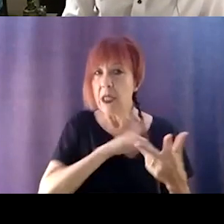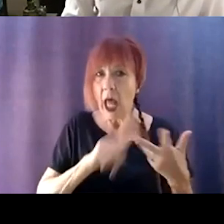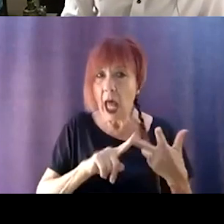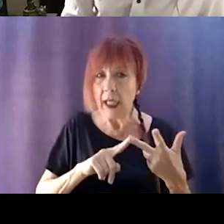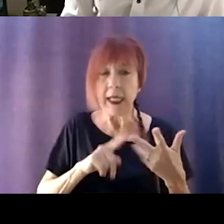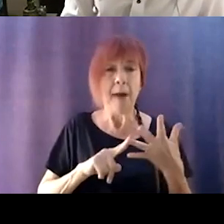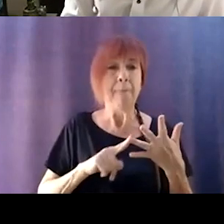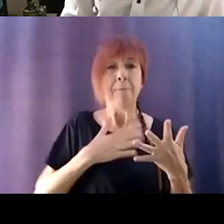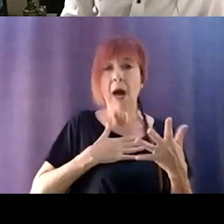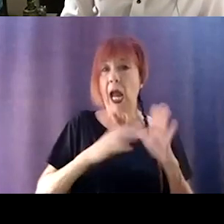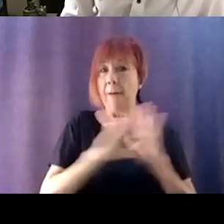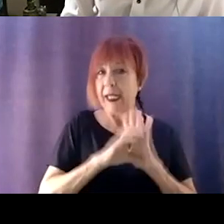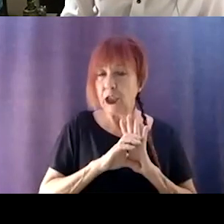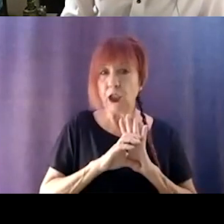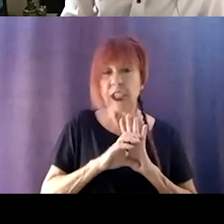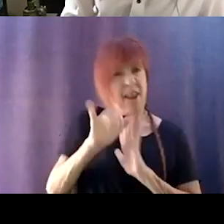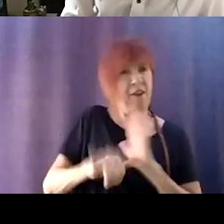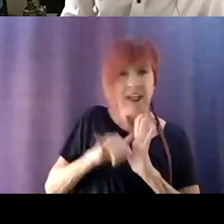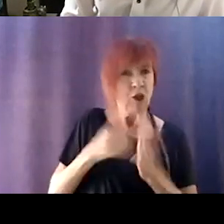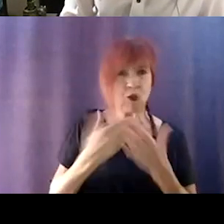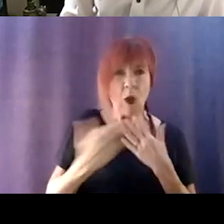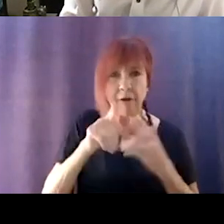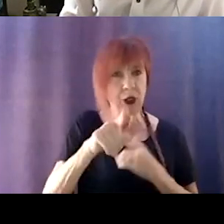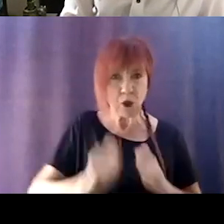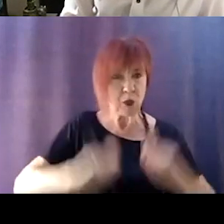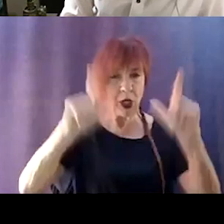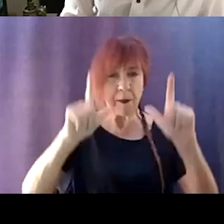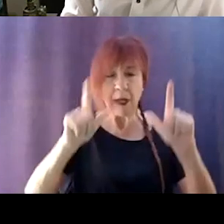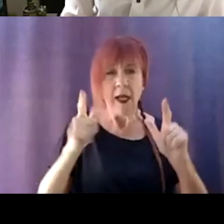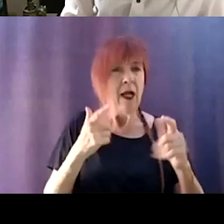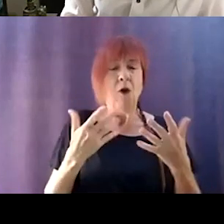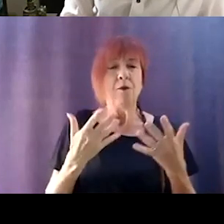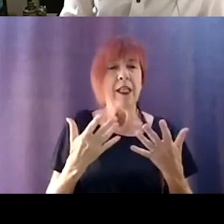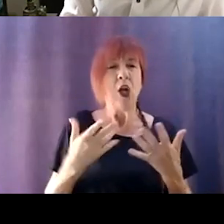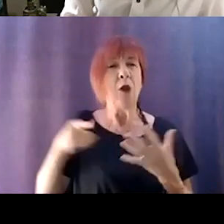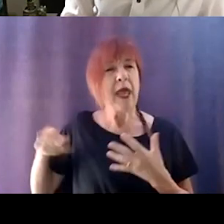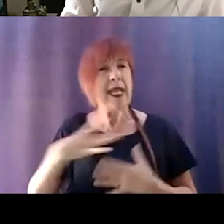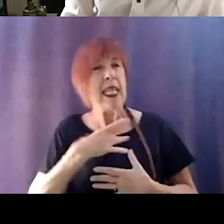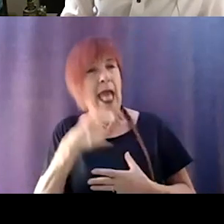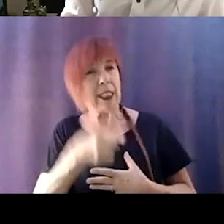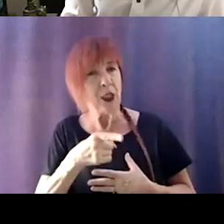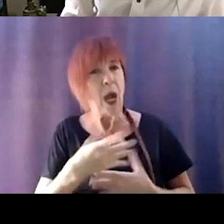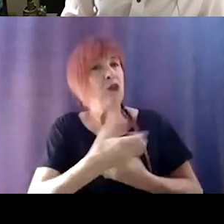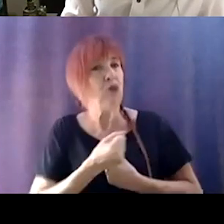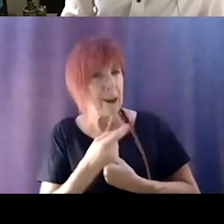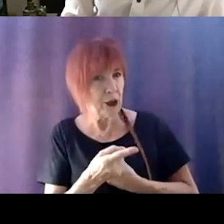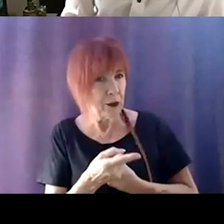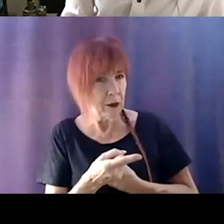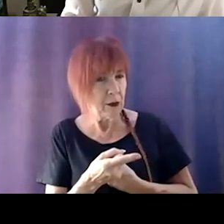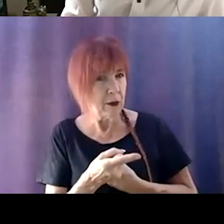the pictures or videos that you post, whatever reason that they might like you, they have a little bit of trust there. So I feel like